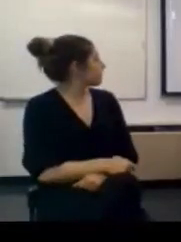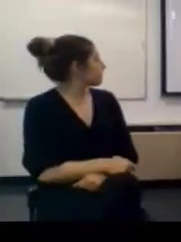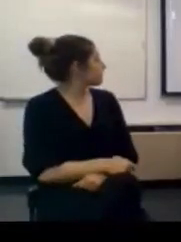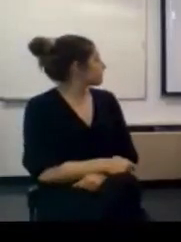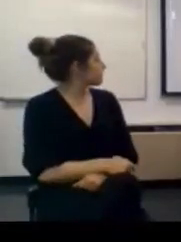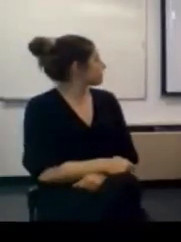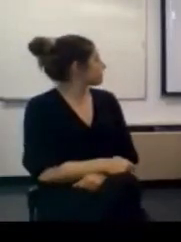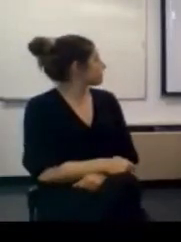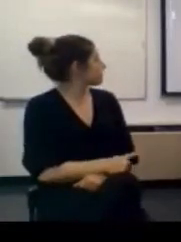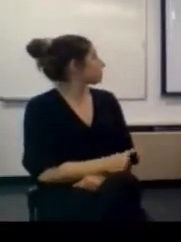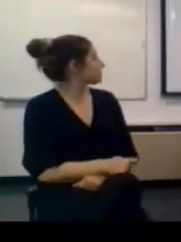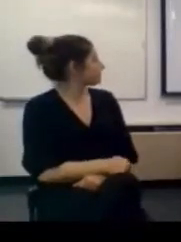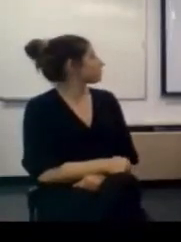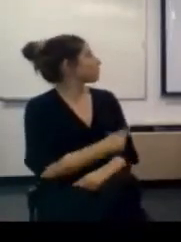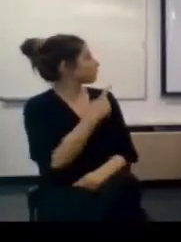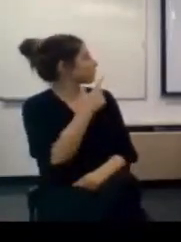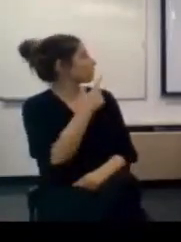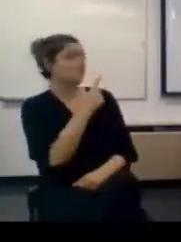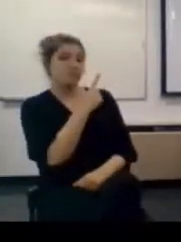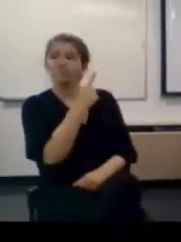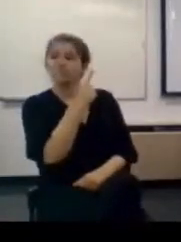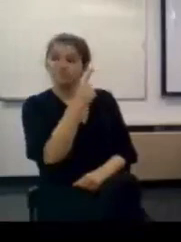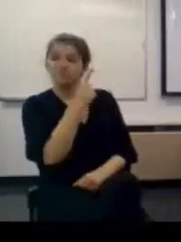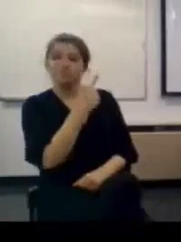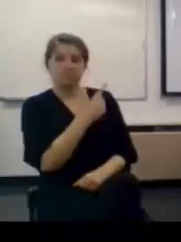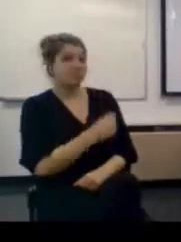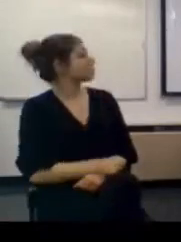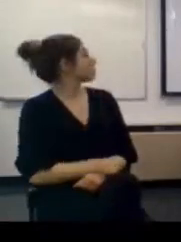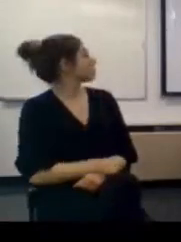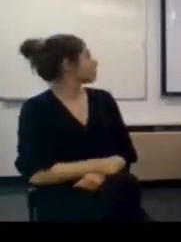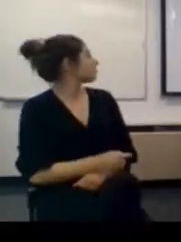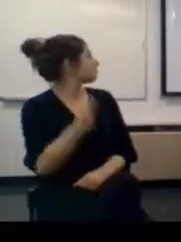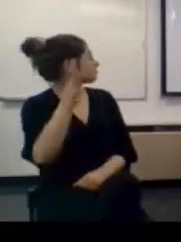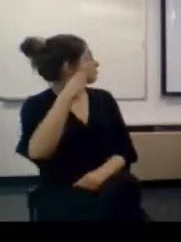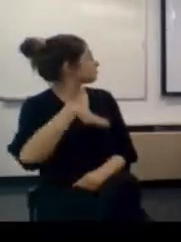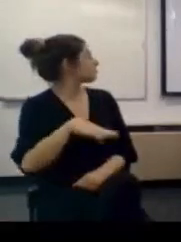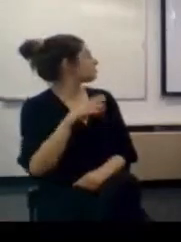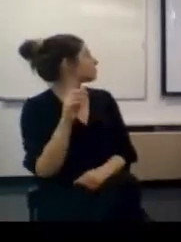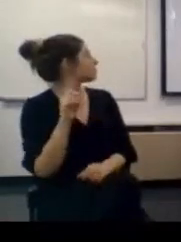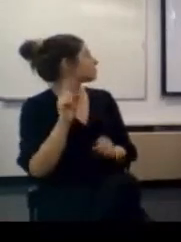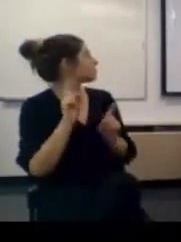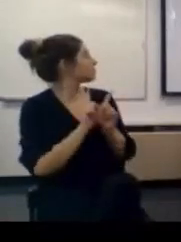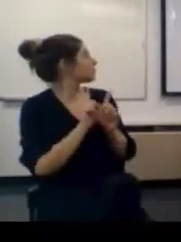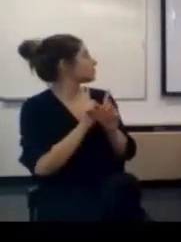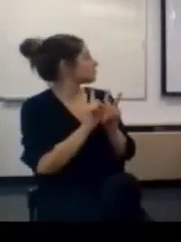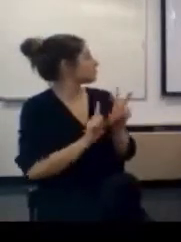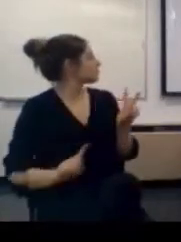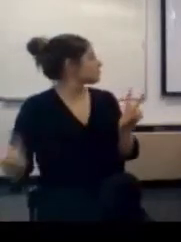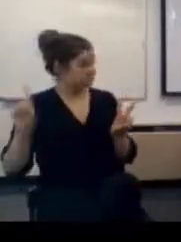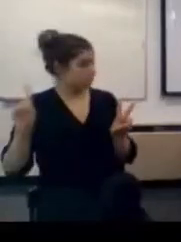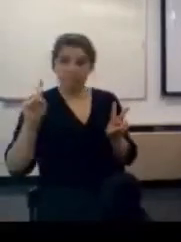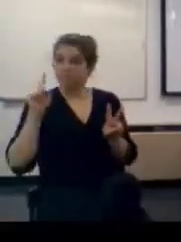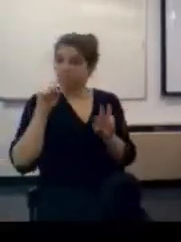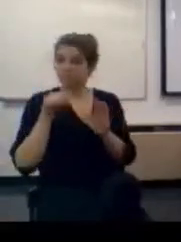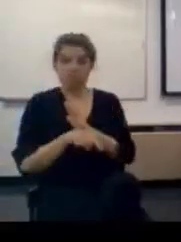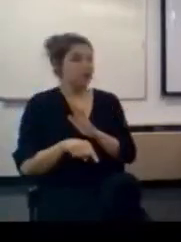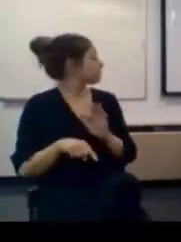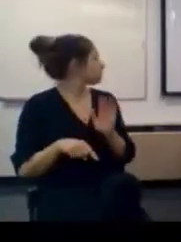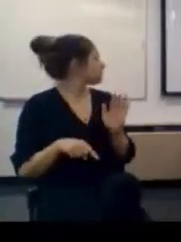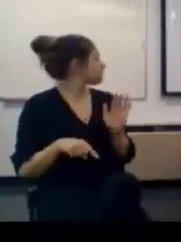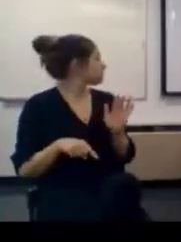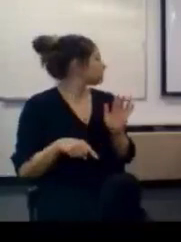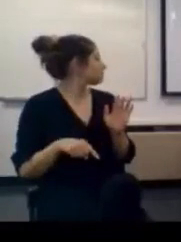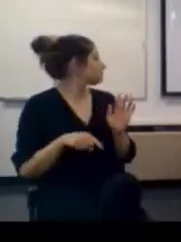one, for queer Latina girls, 64% have felt persistently sad or hopeless, and nearly 1 in 2 have